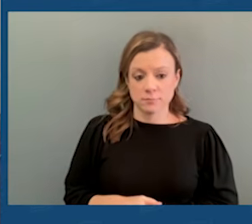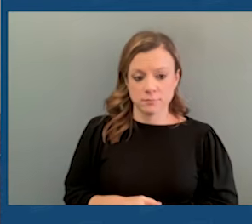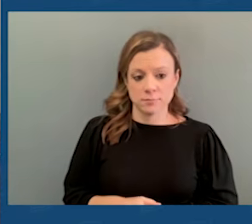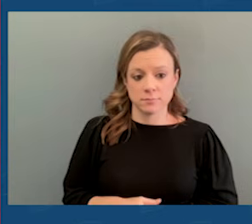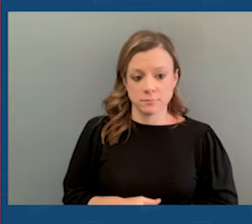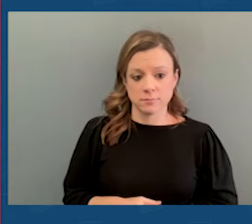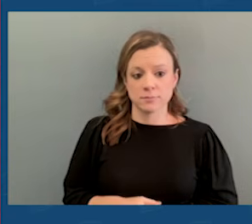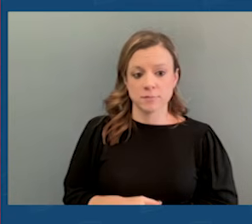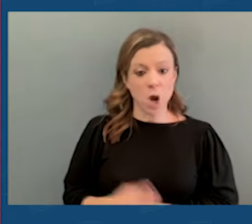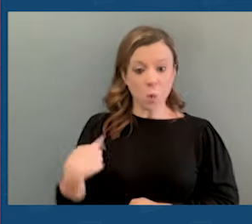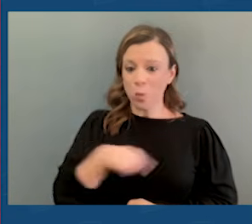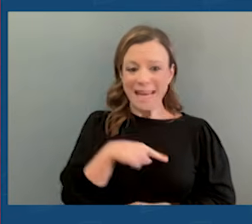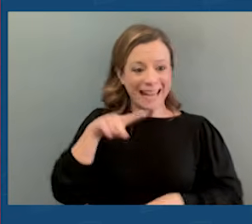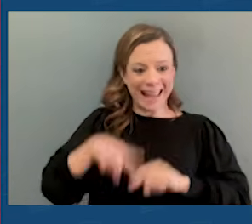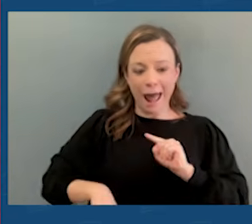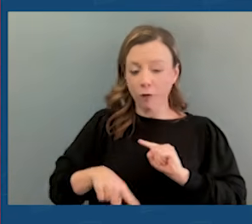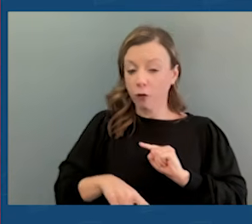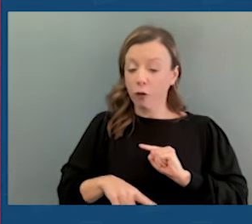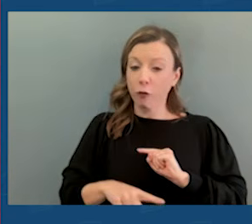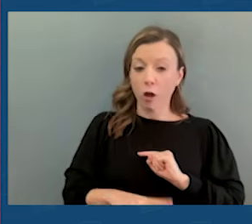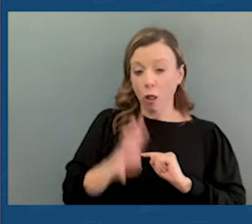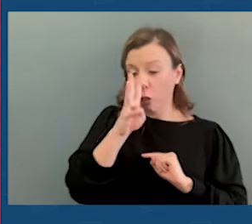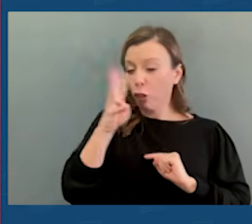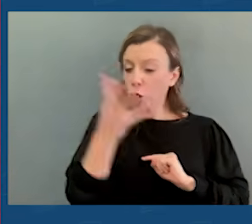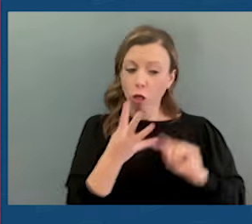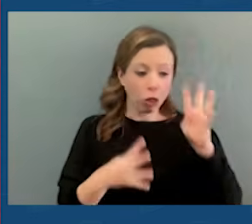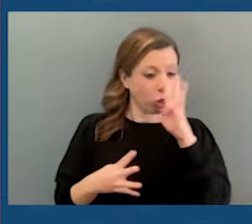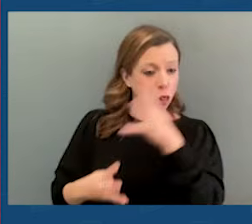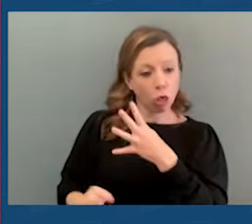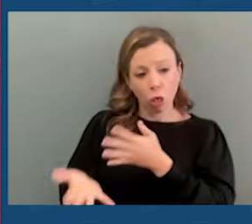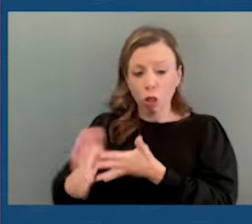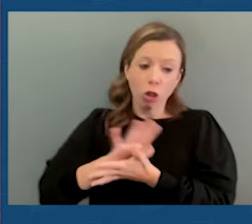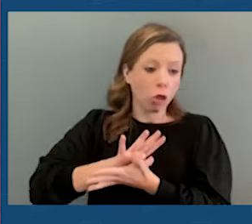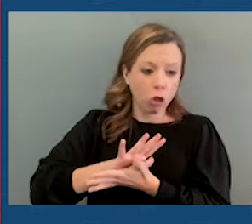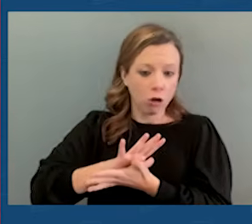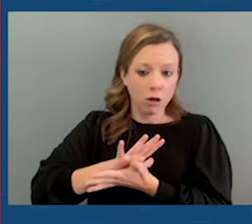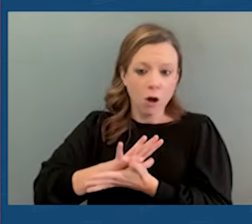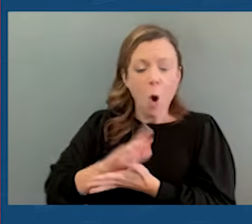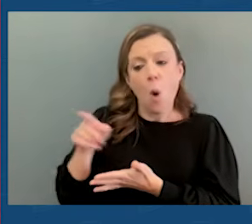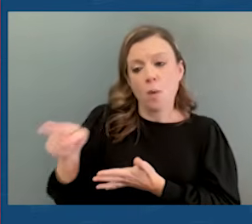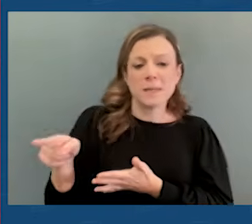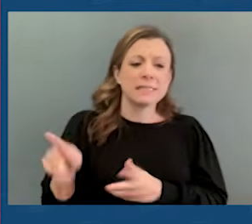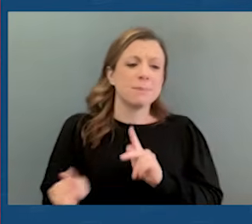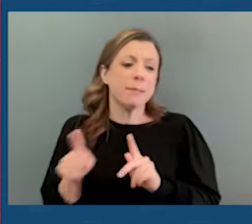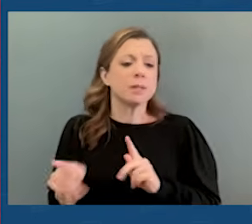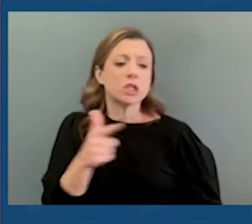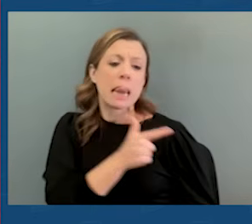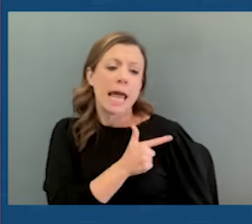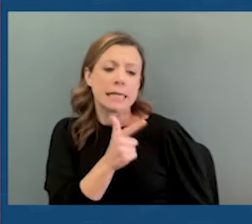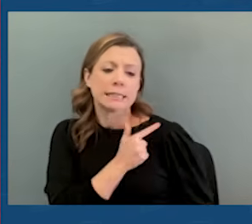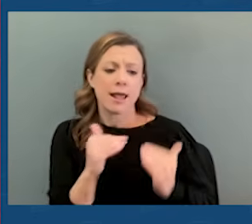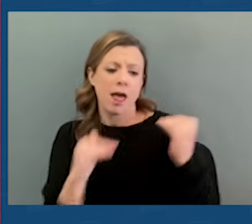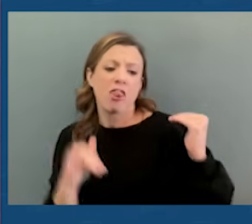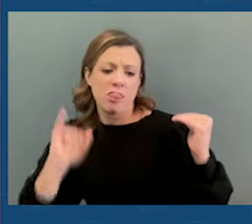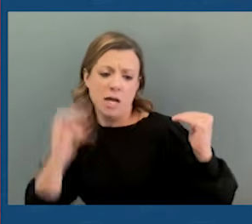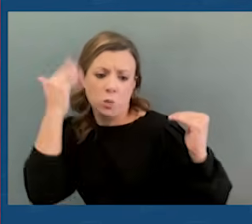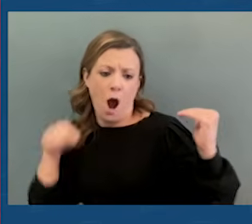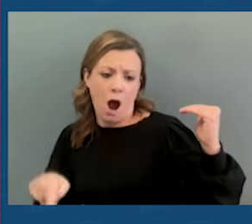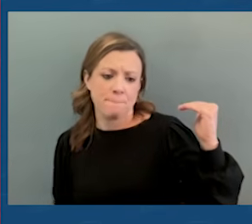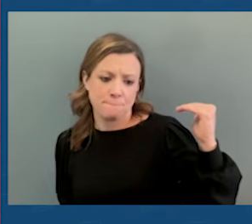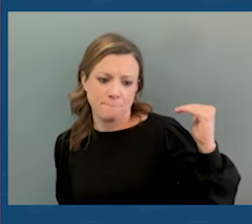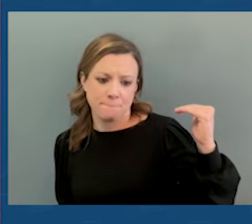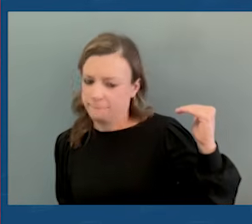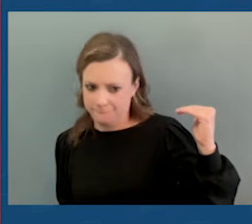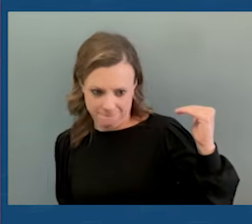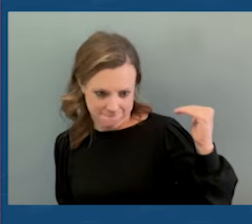And we can't keep having generations growing up thinking that, oh, these people just lazy. That is not